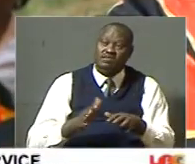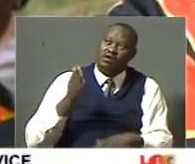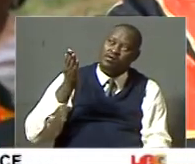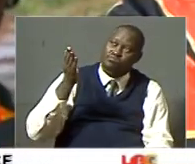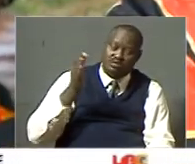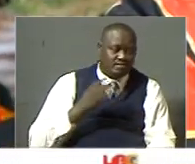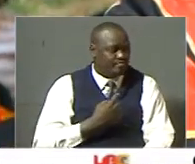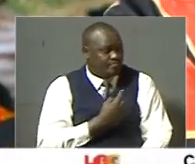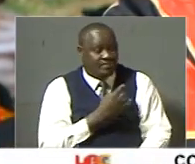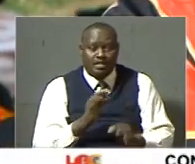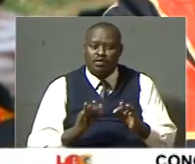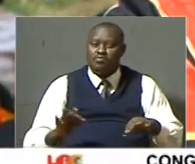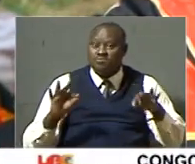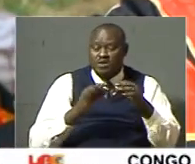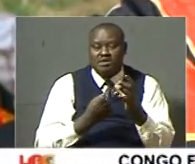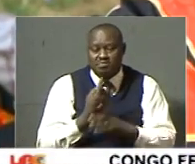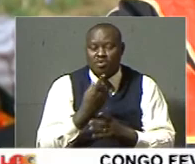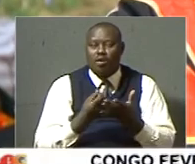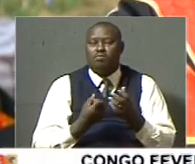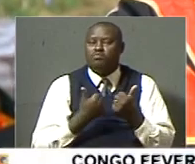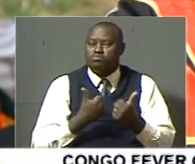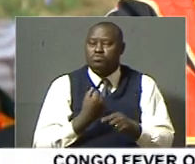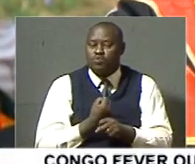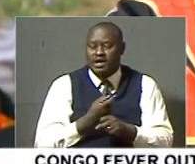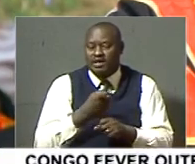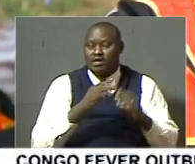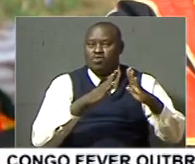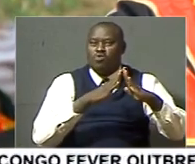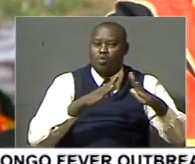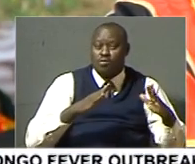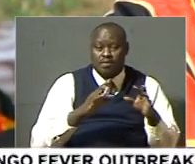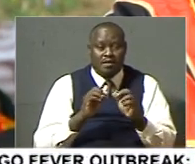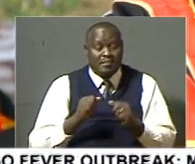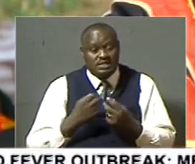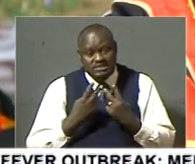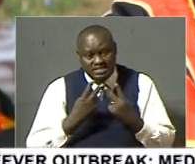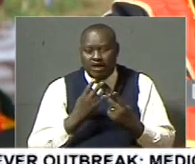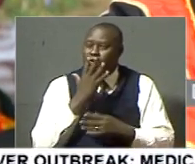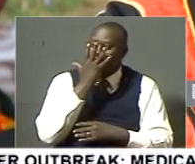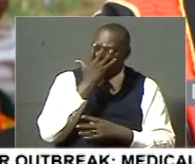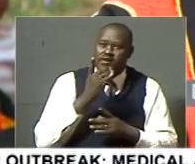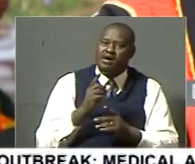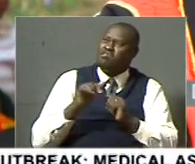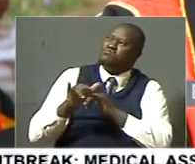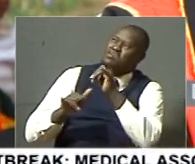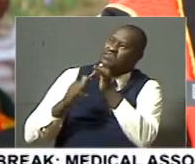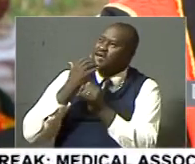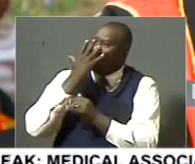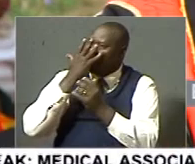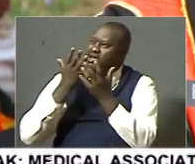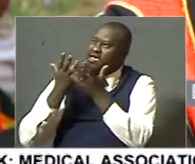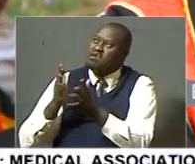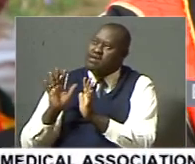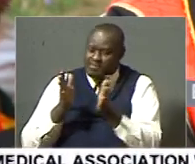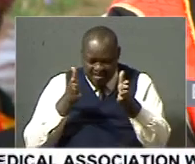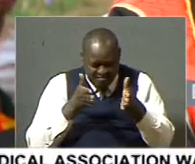enough employment at home so that our people do not have to face humiliation and death on the high seas and